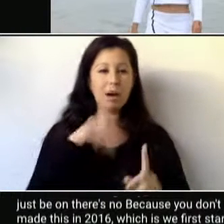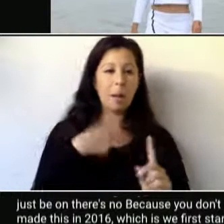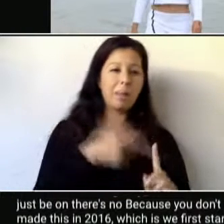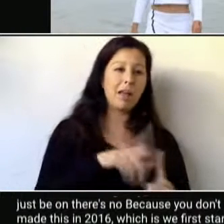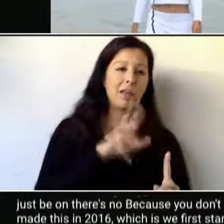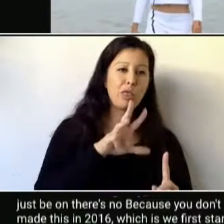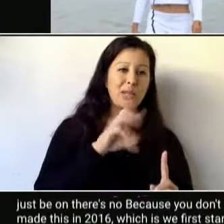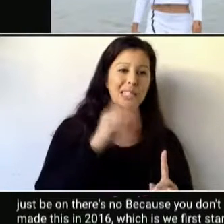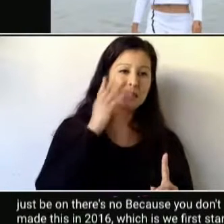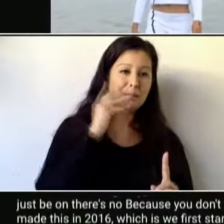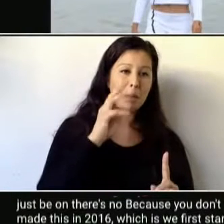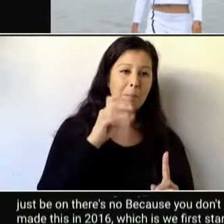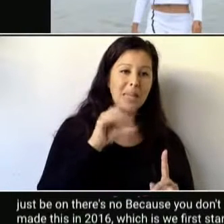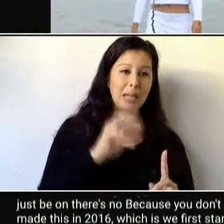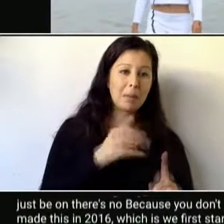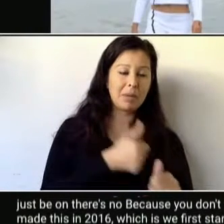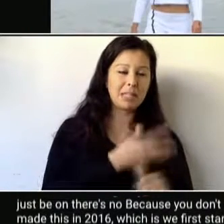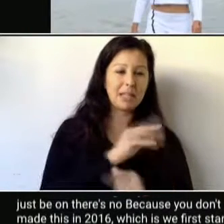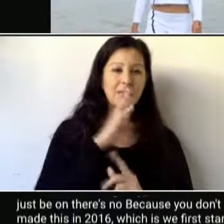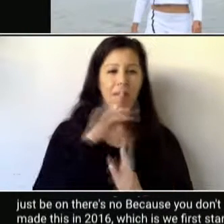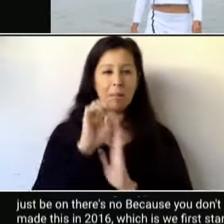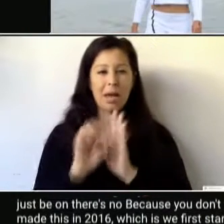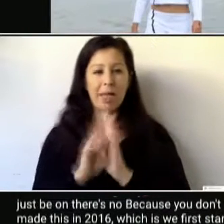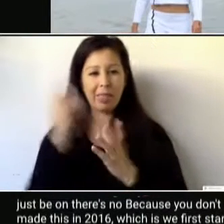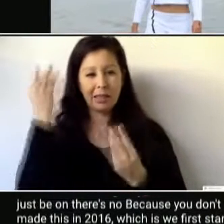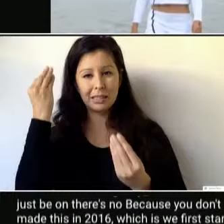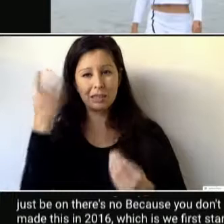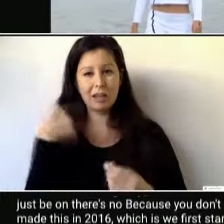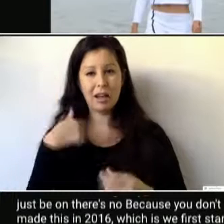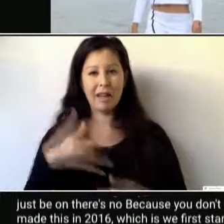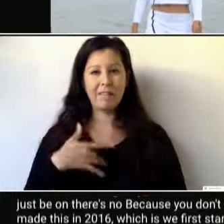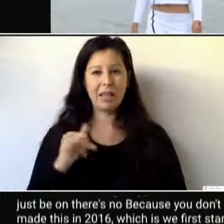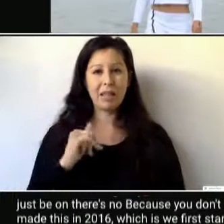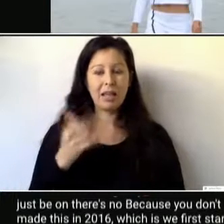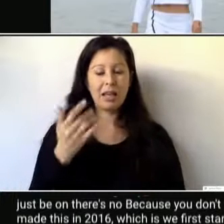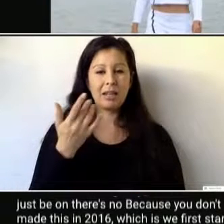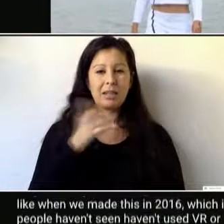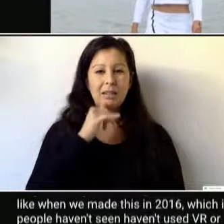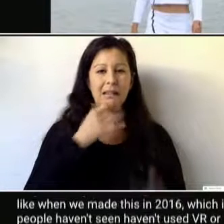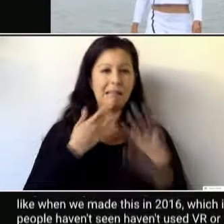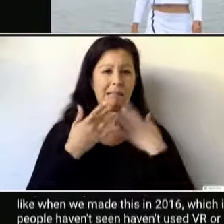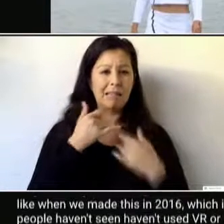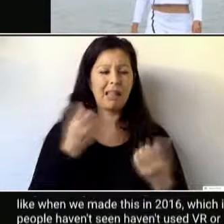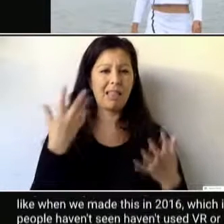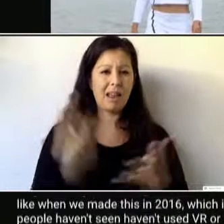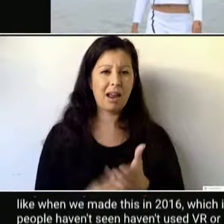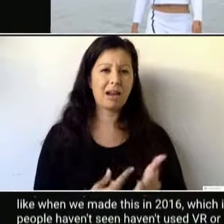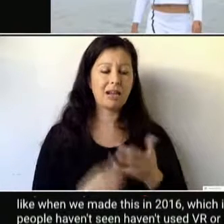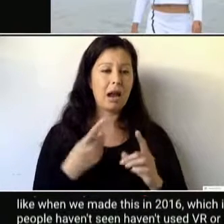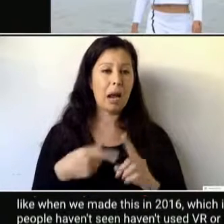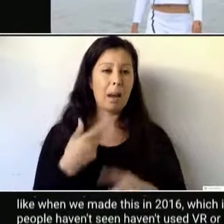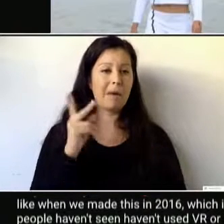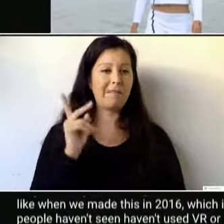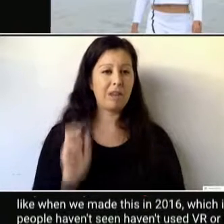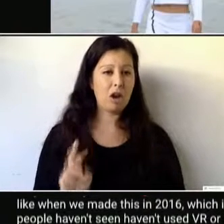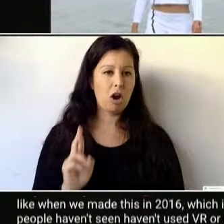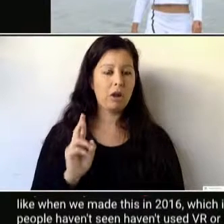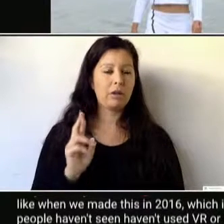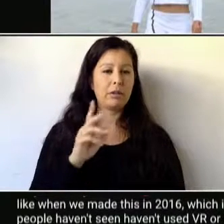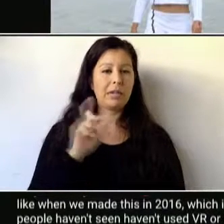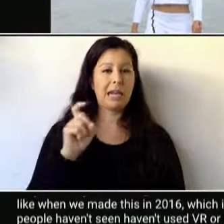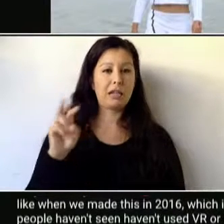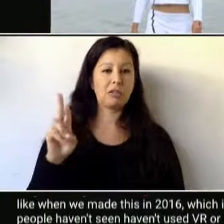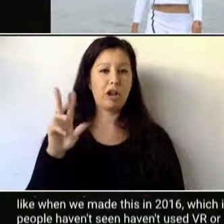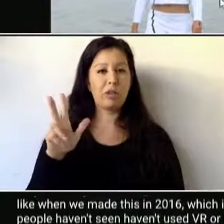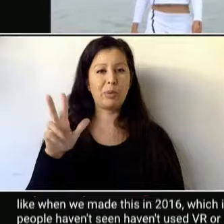also the discussion of like the ethical considerations where I felt like it was lacking in a lot of the discussions about VR or XR or